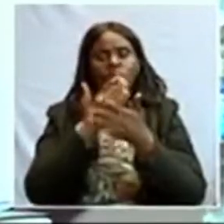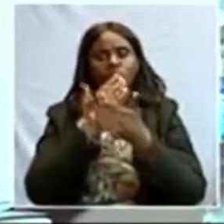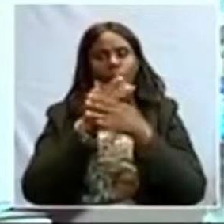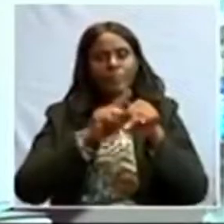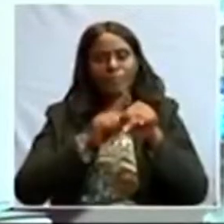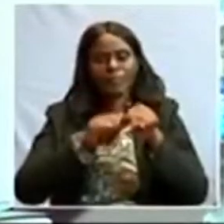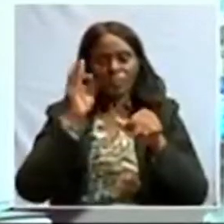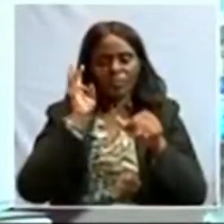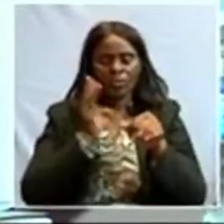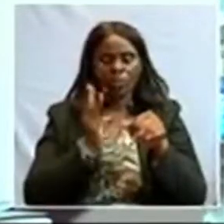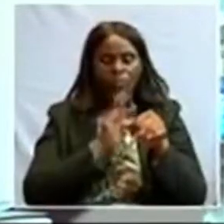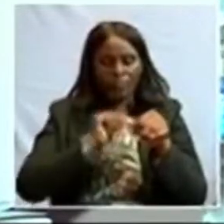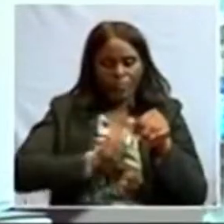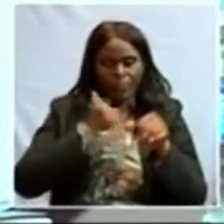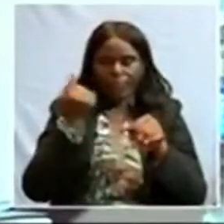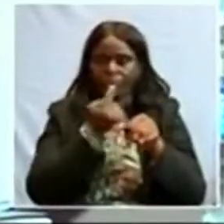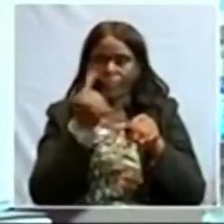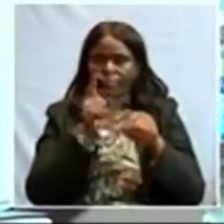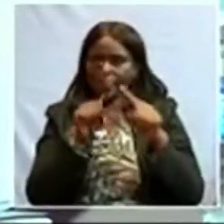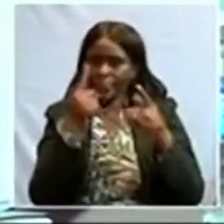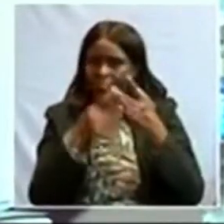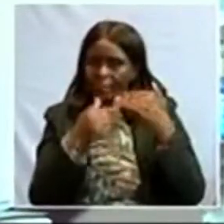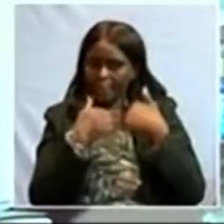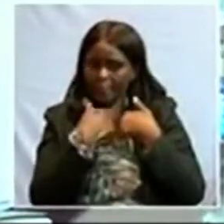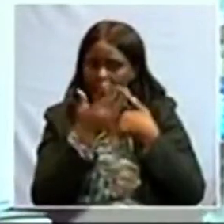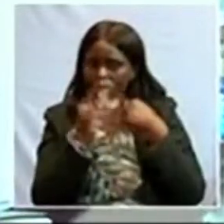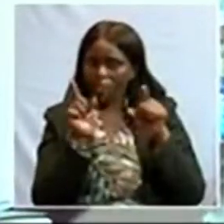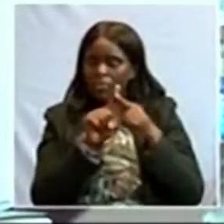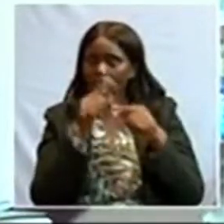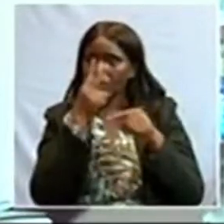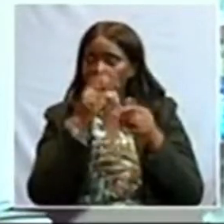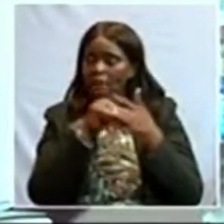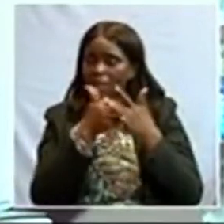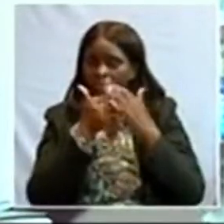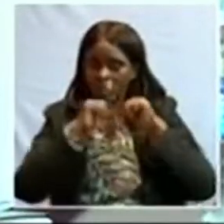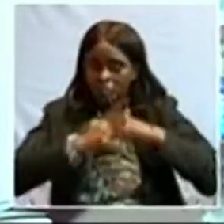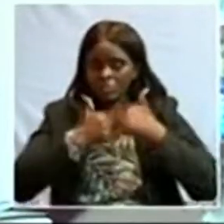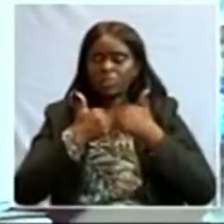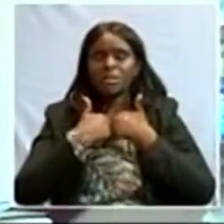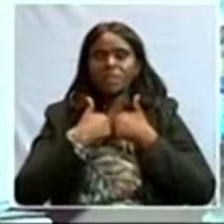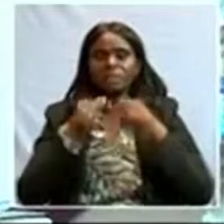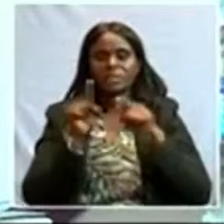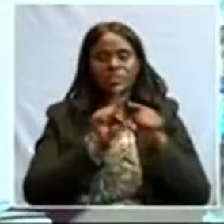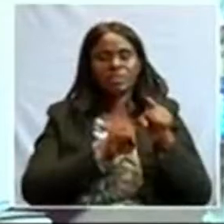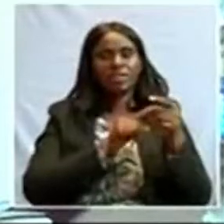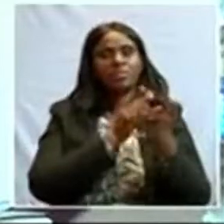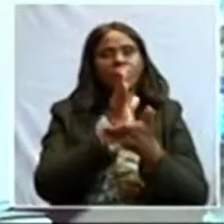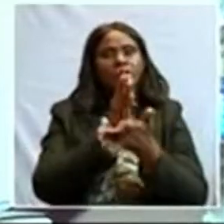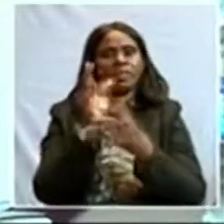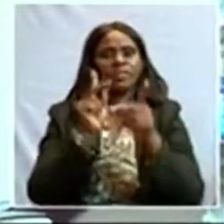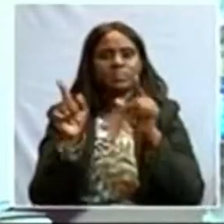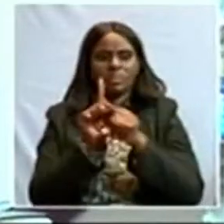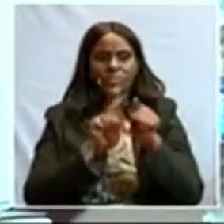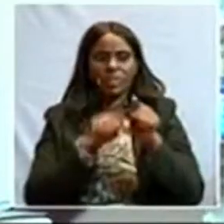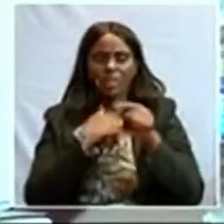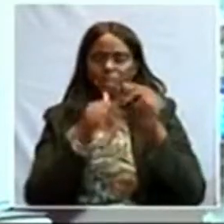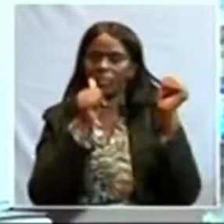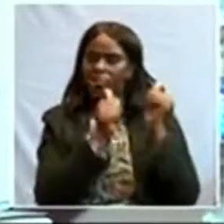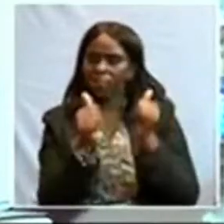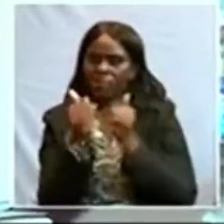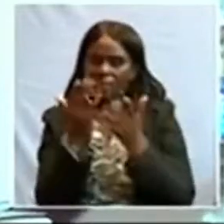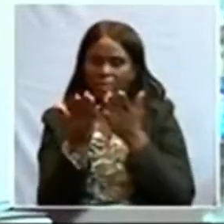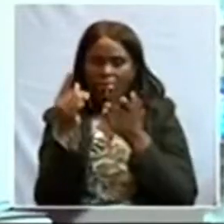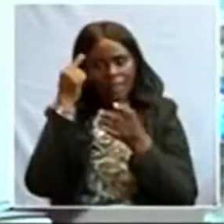we will only but undertake to see how we have the right people undertaking certain activities, so that